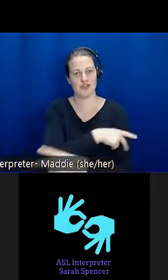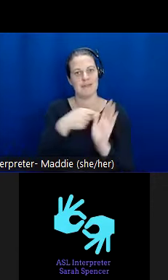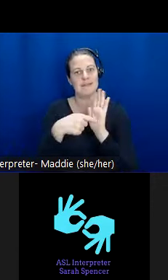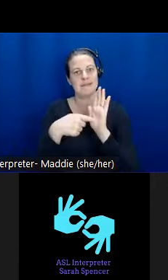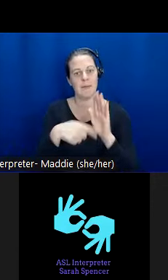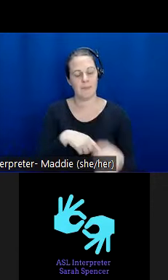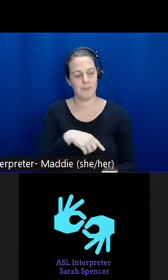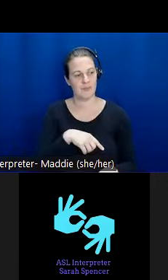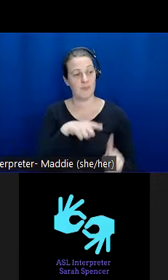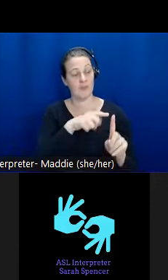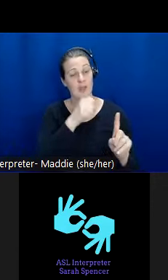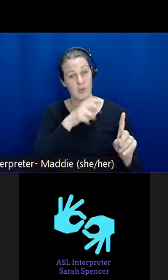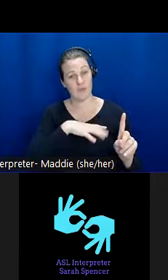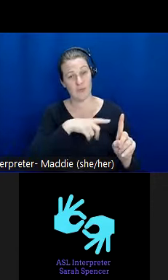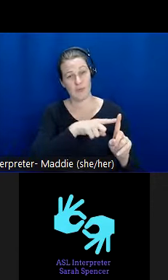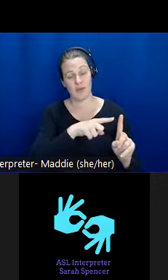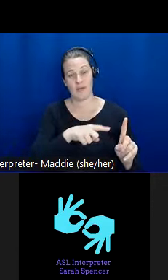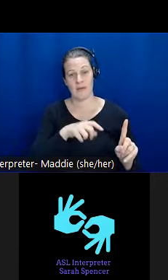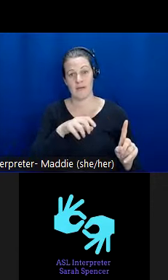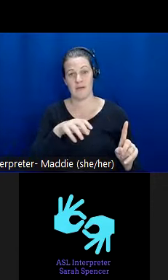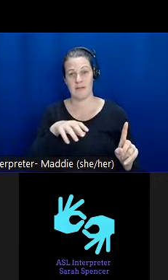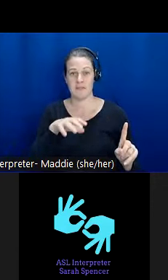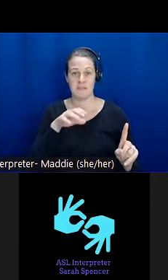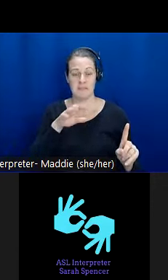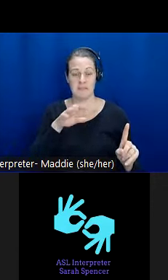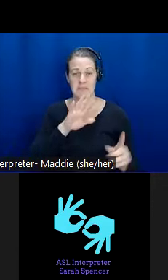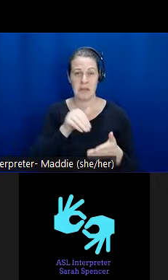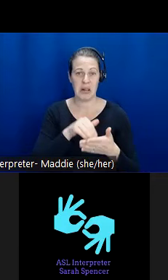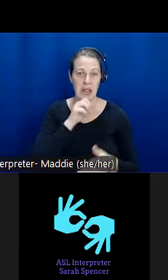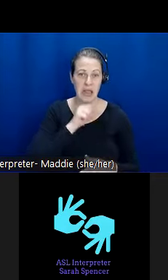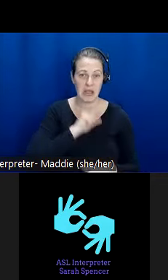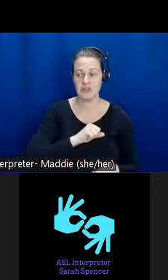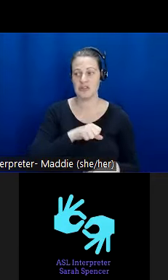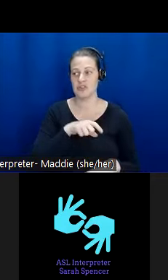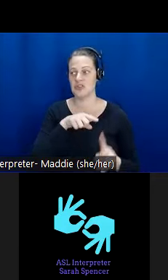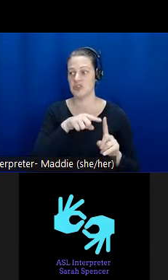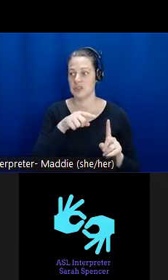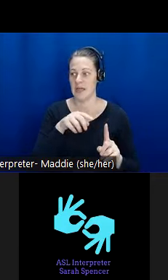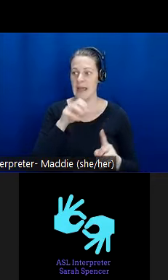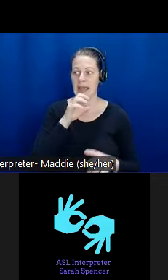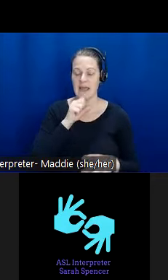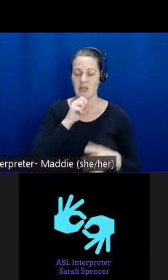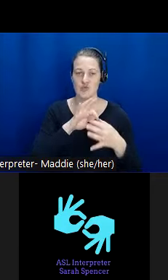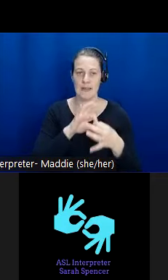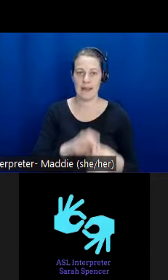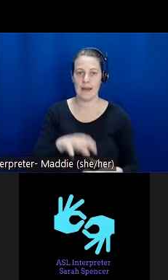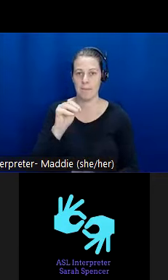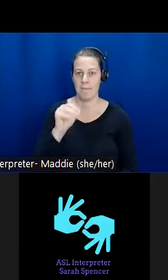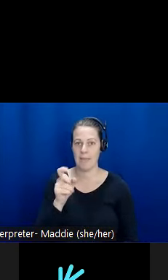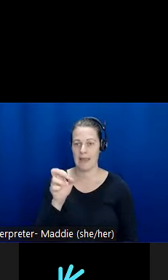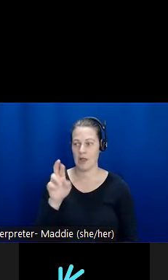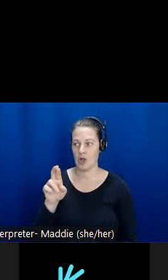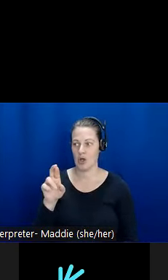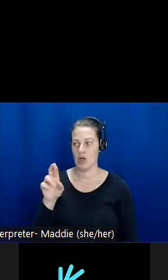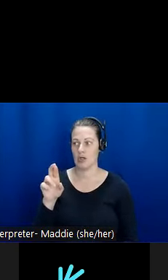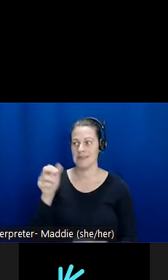was a middle-aged female with advanced age-related macular degeneration, or AMD. Her challenge was